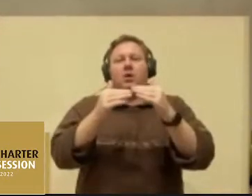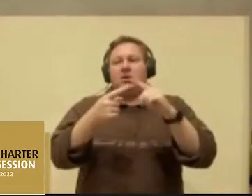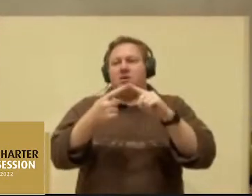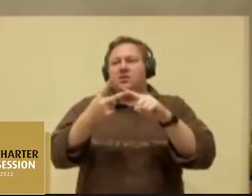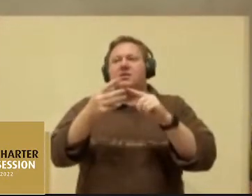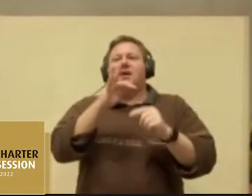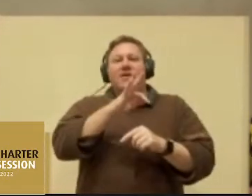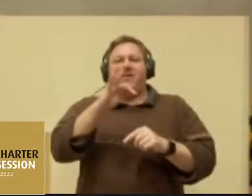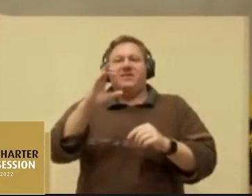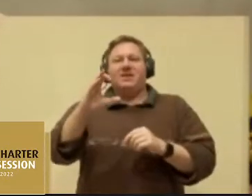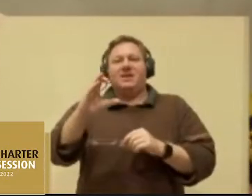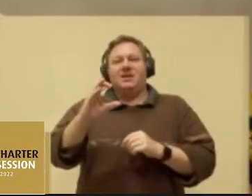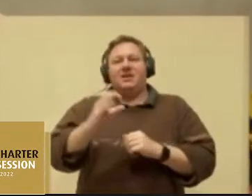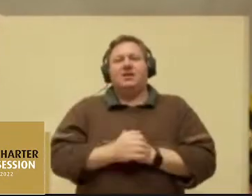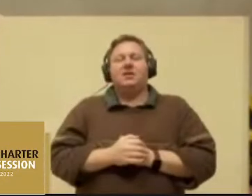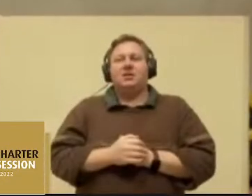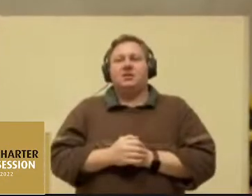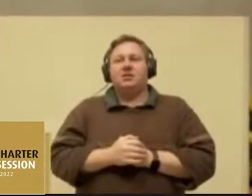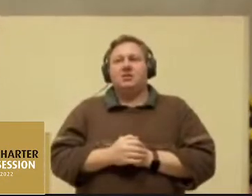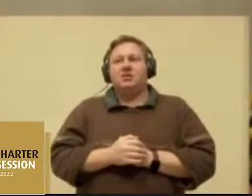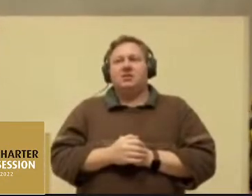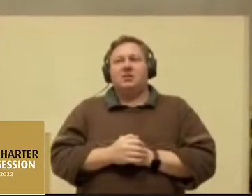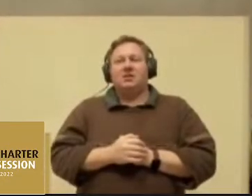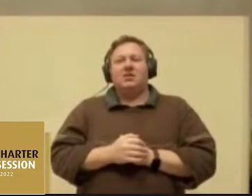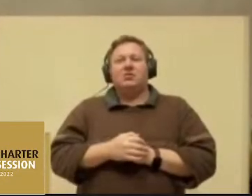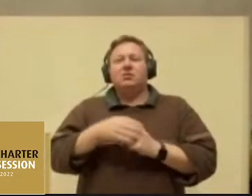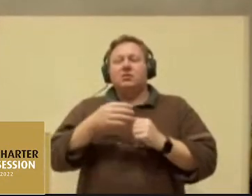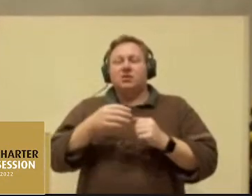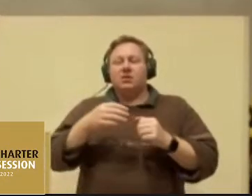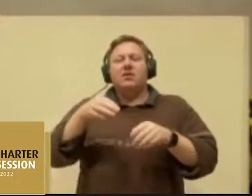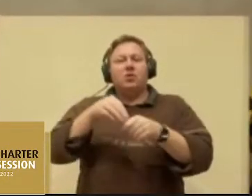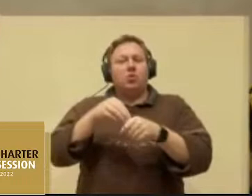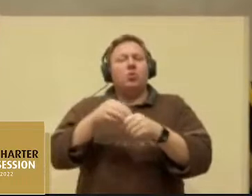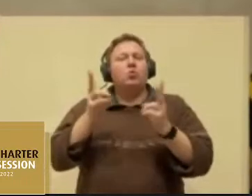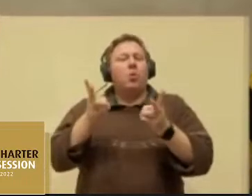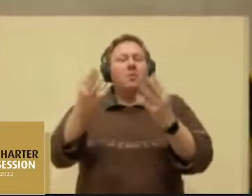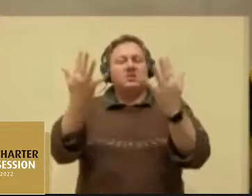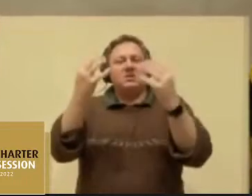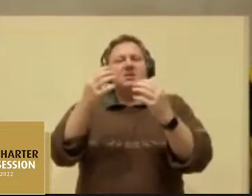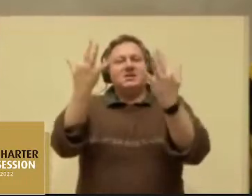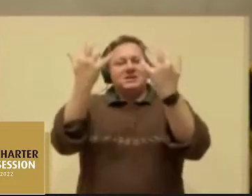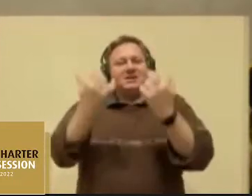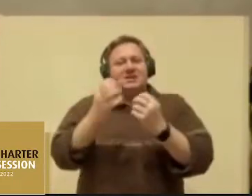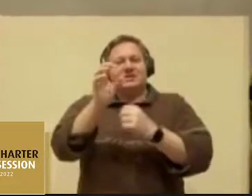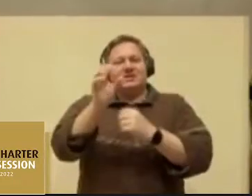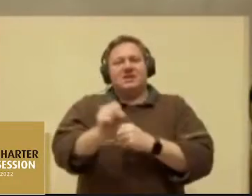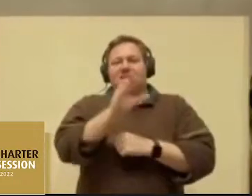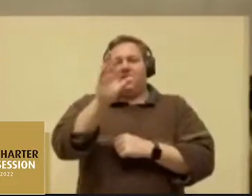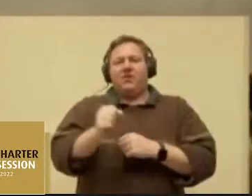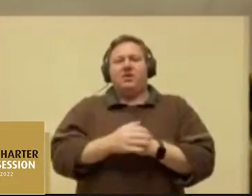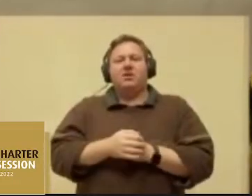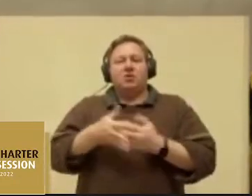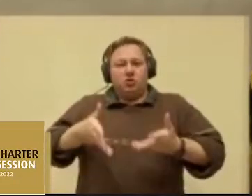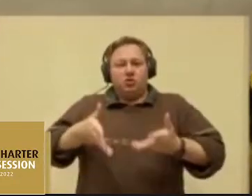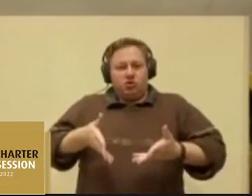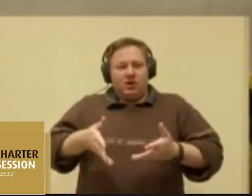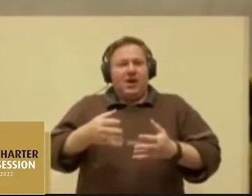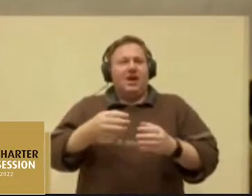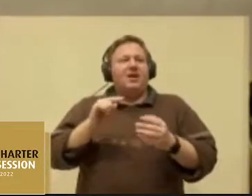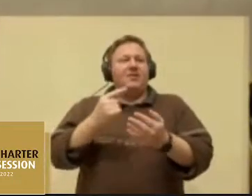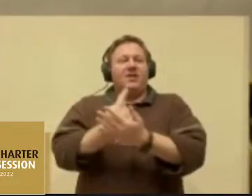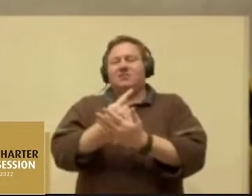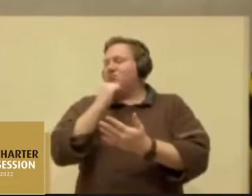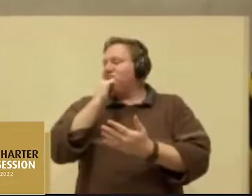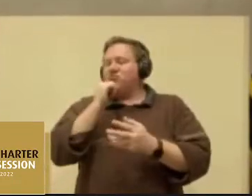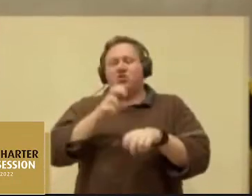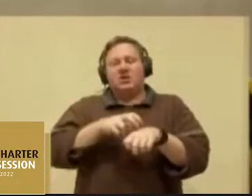ffc usually states sa is part of our programs but today for this for this event it was not necessary